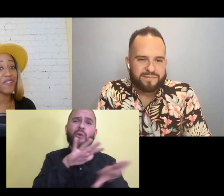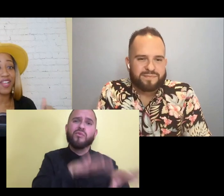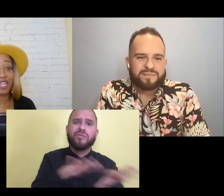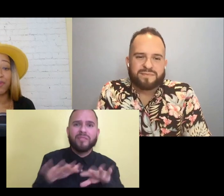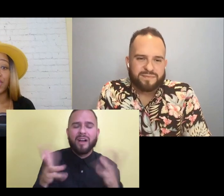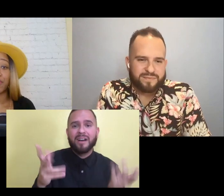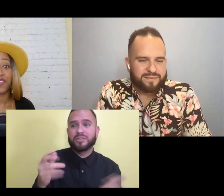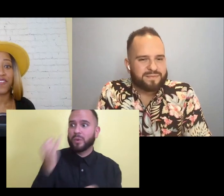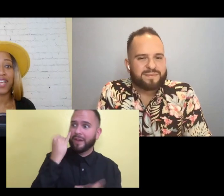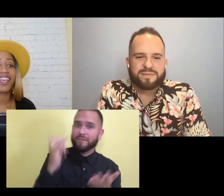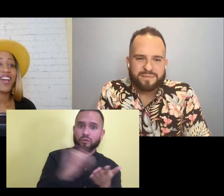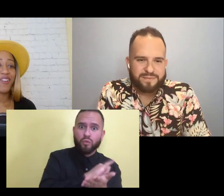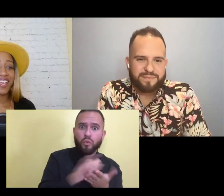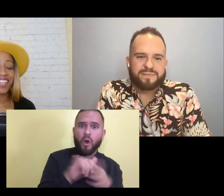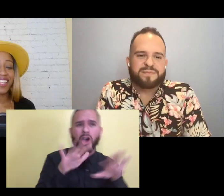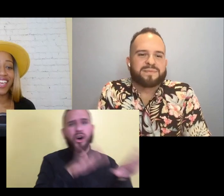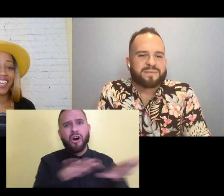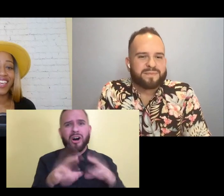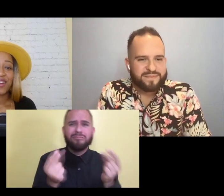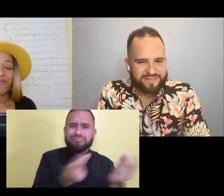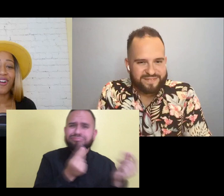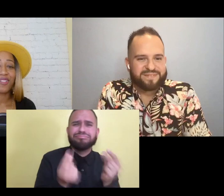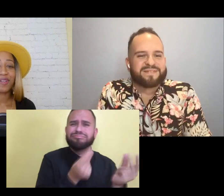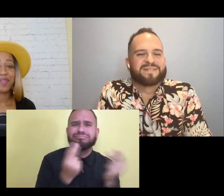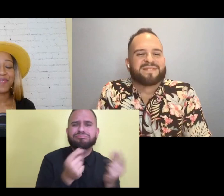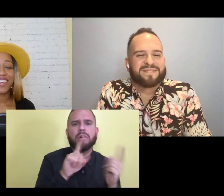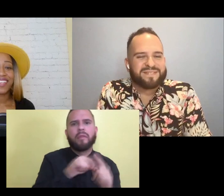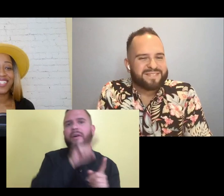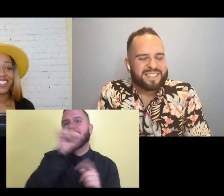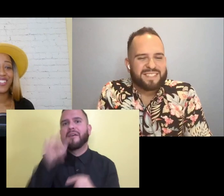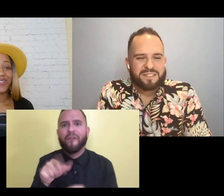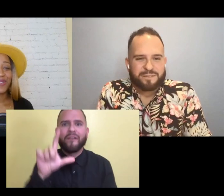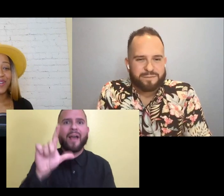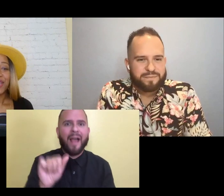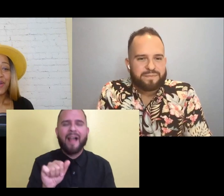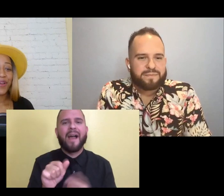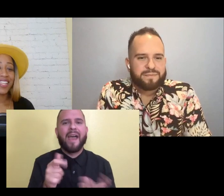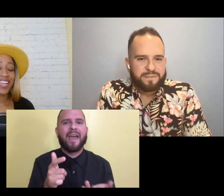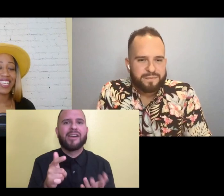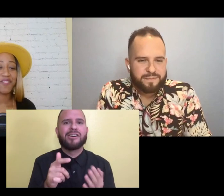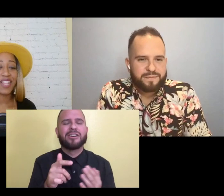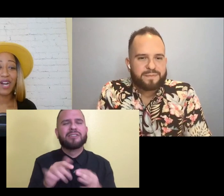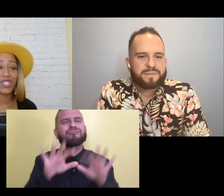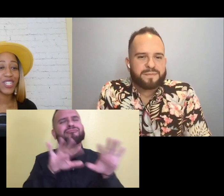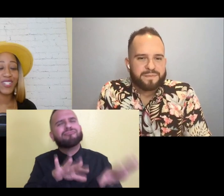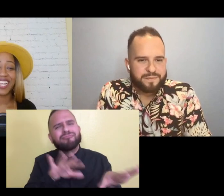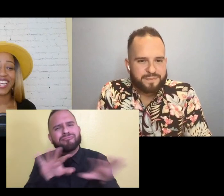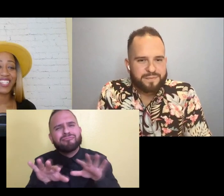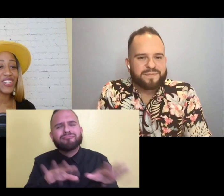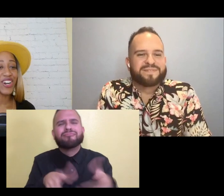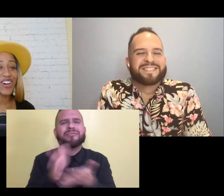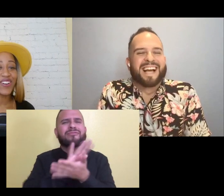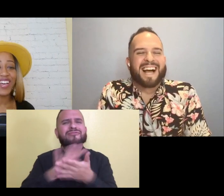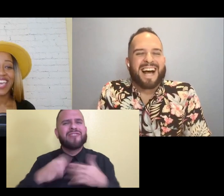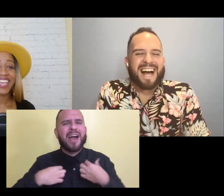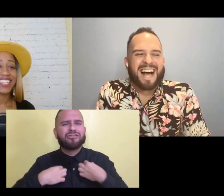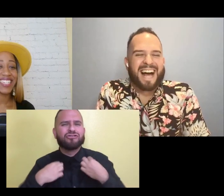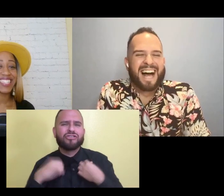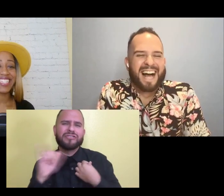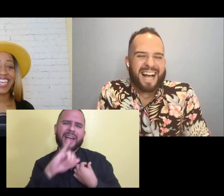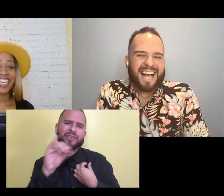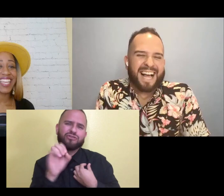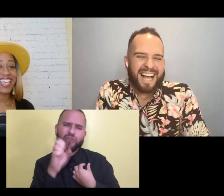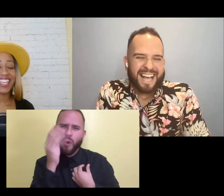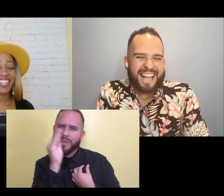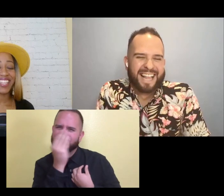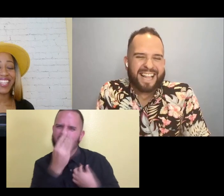you're in the hustle bustle, you're moving fast. Go to LA, walk along the beach, enjoy, wear nice flower shirts like Joe, and just